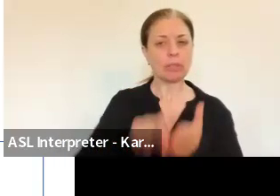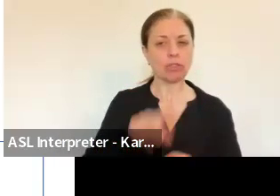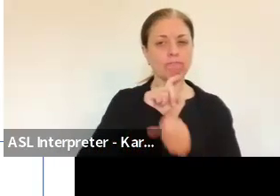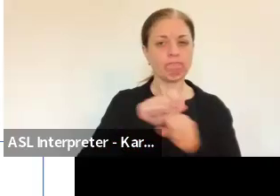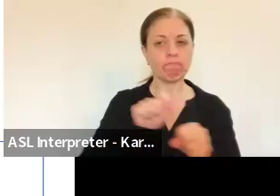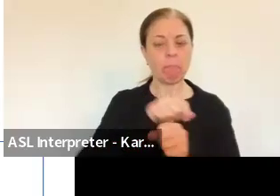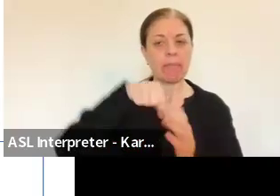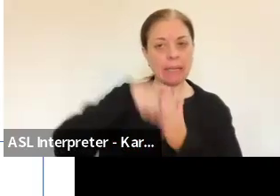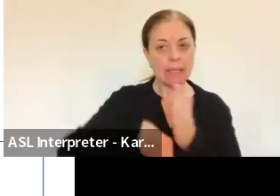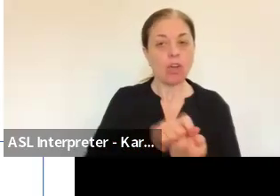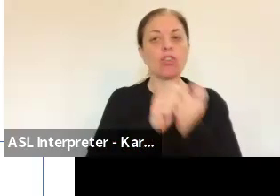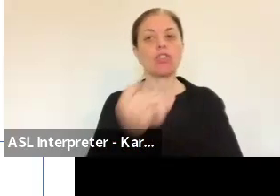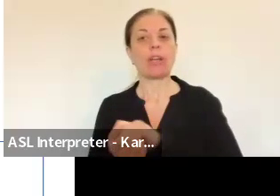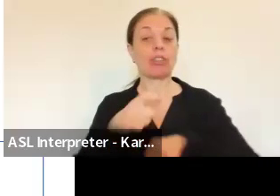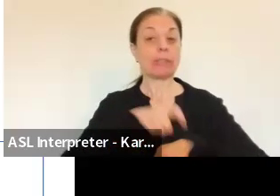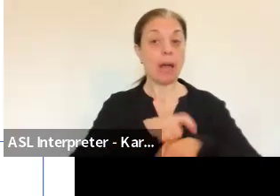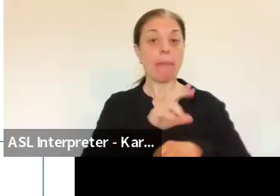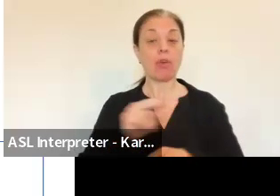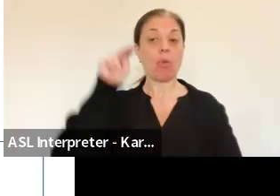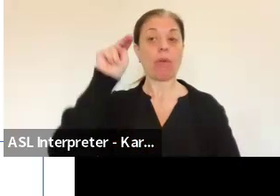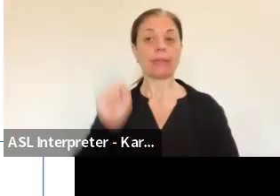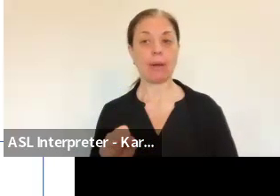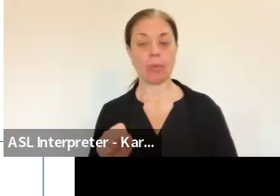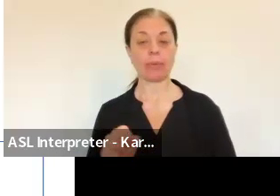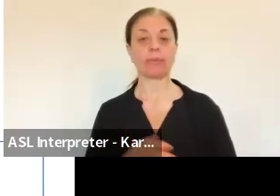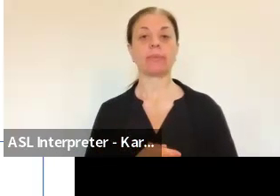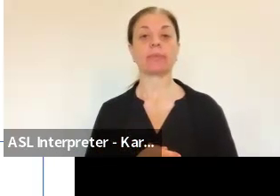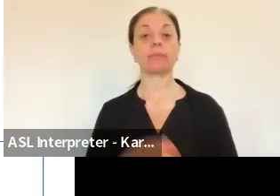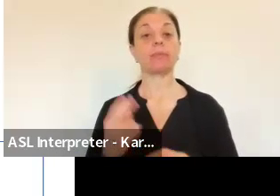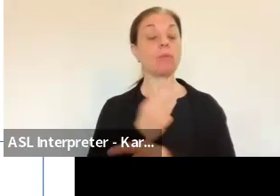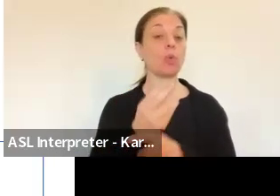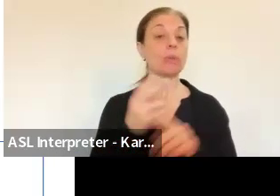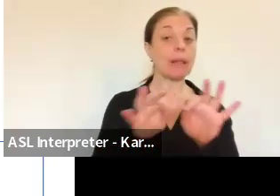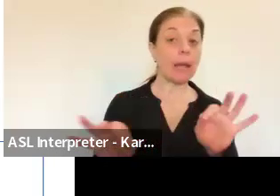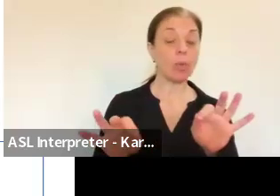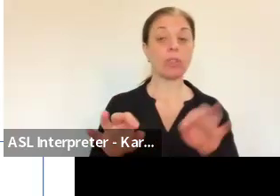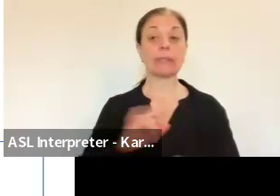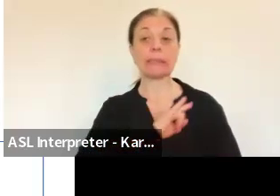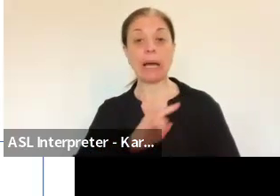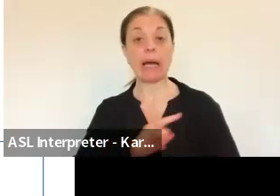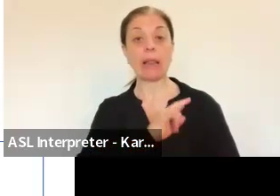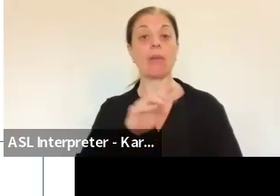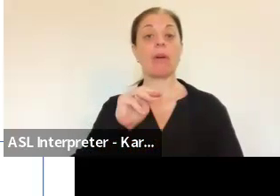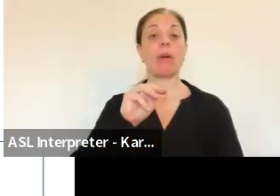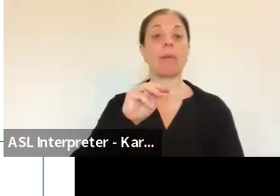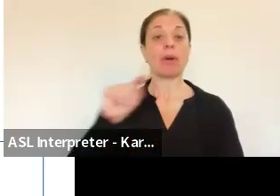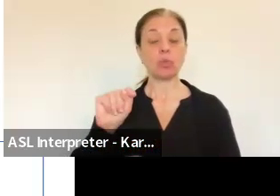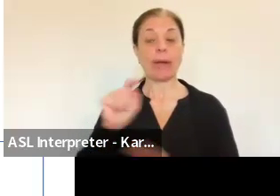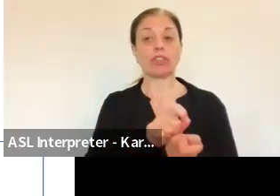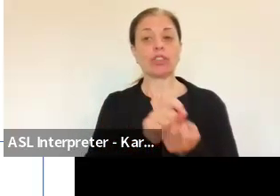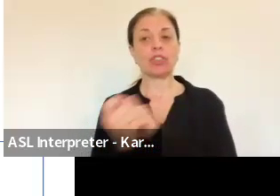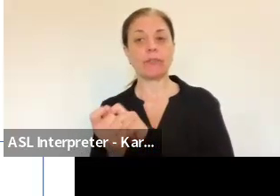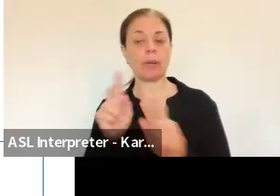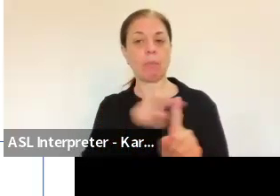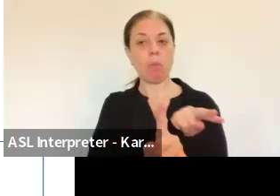details of changing times in the North and South. Using the language and style of Mark Twain and shifting the